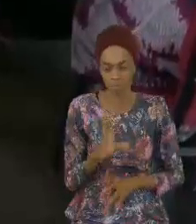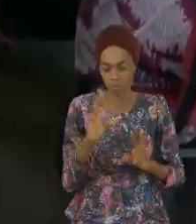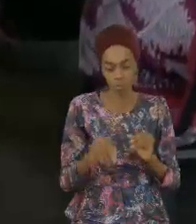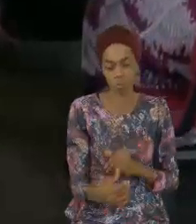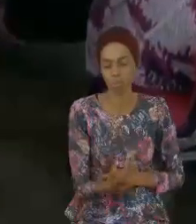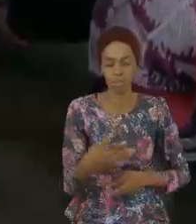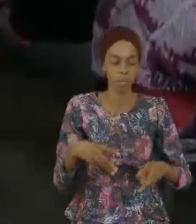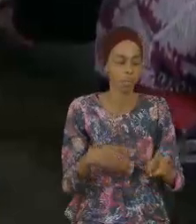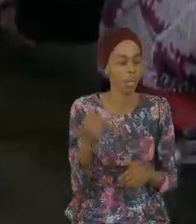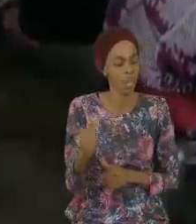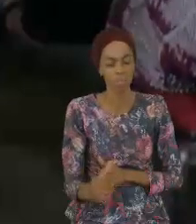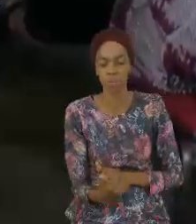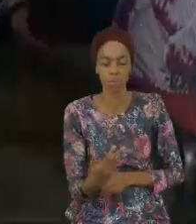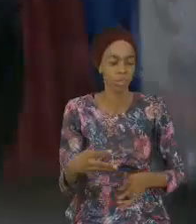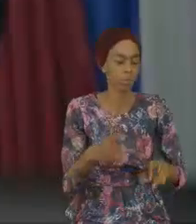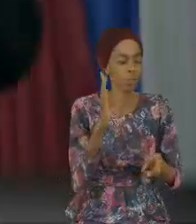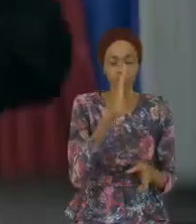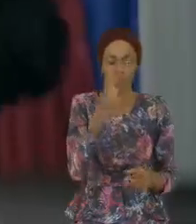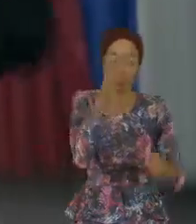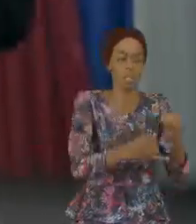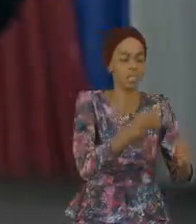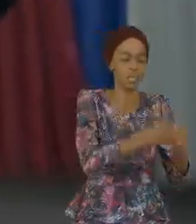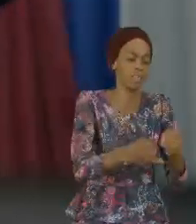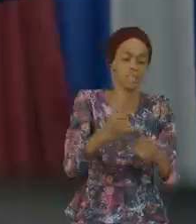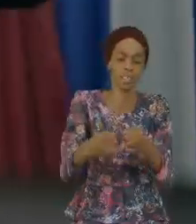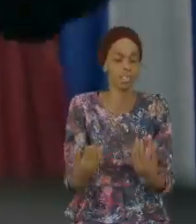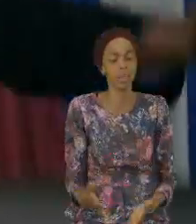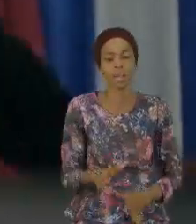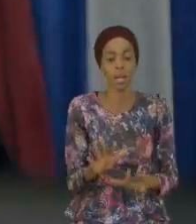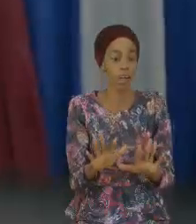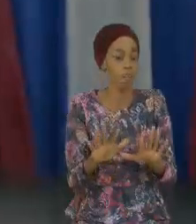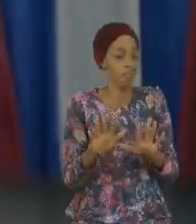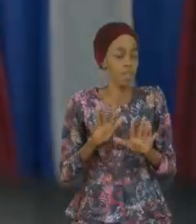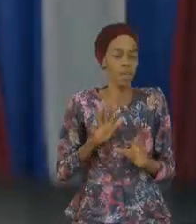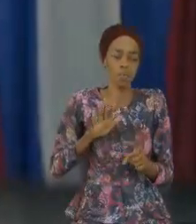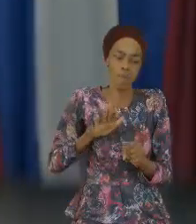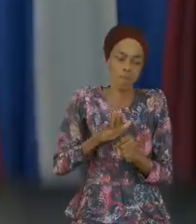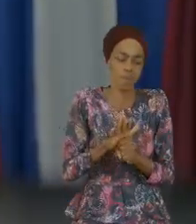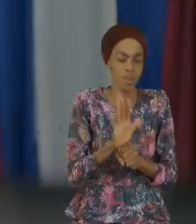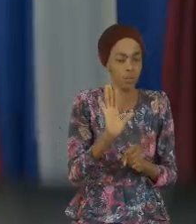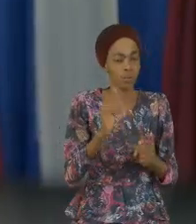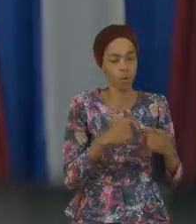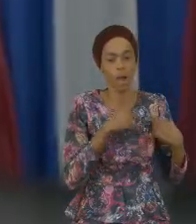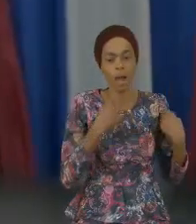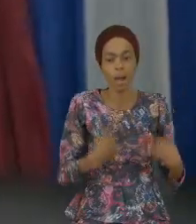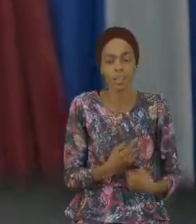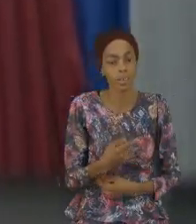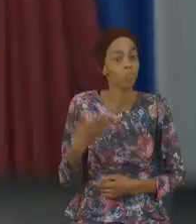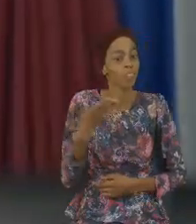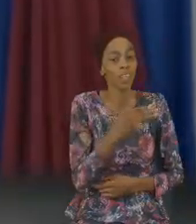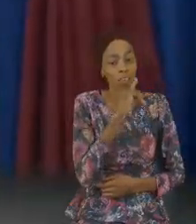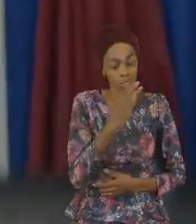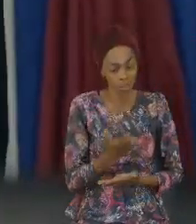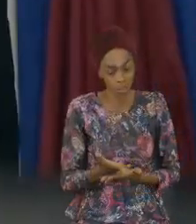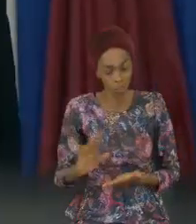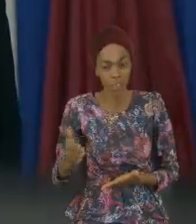way will be a dead end, and fear will swell up in your heart. There is something, there's